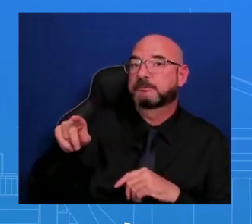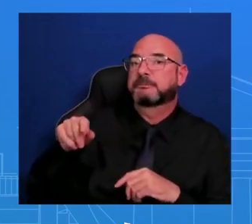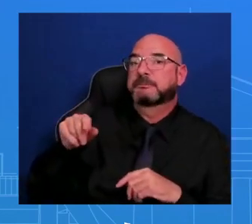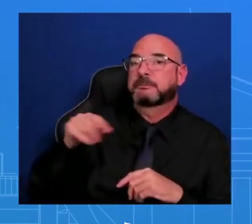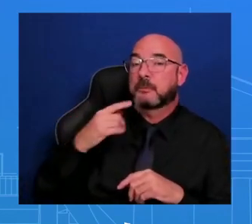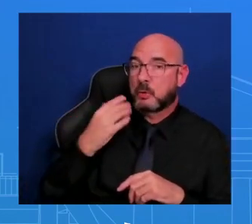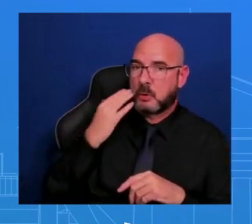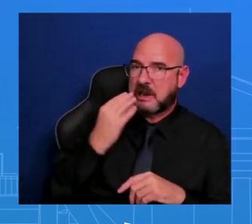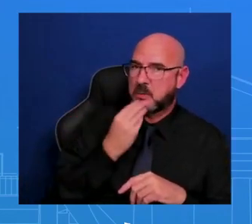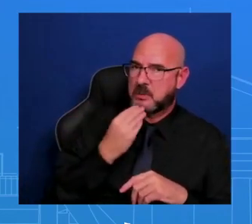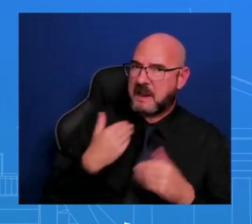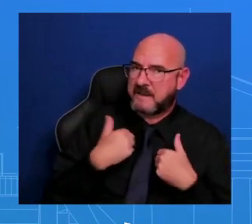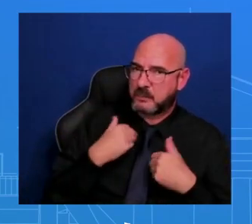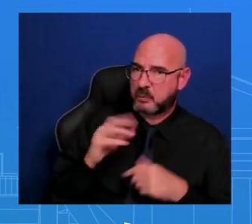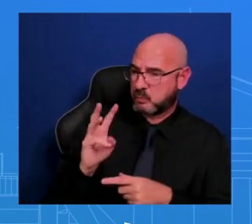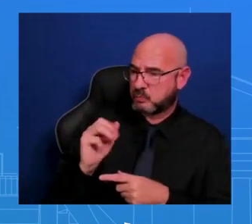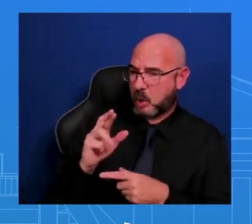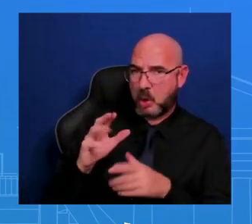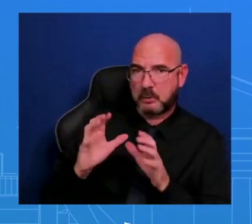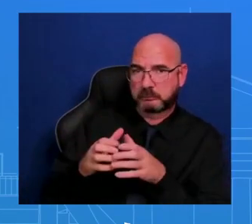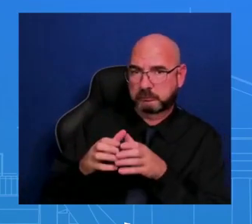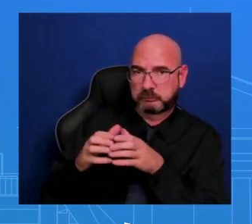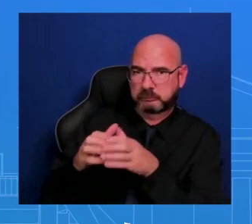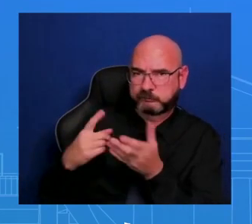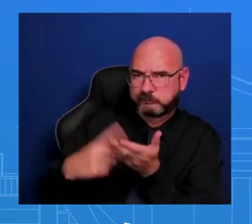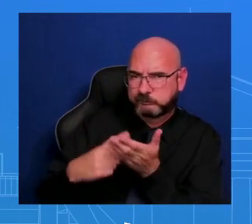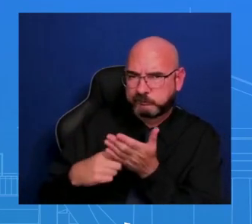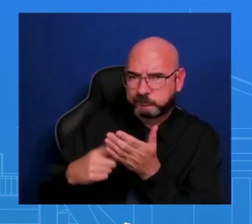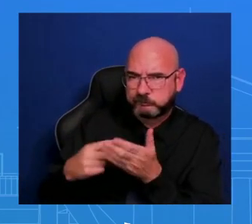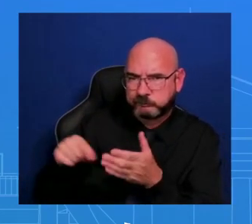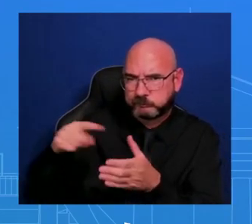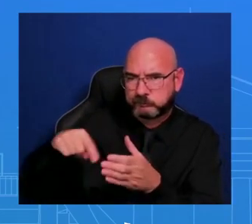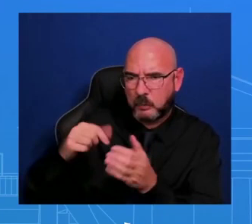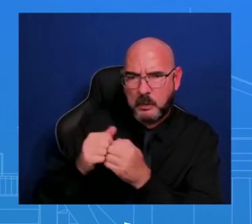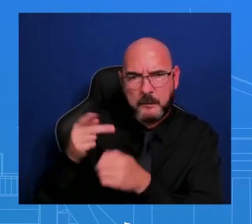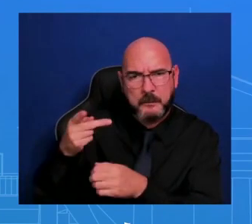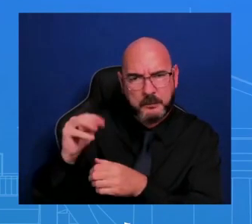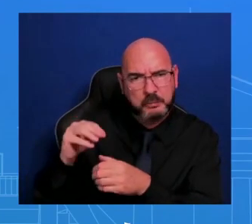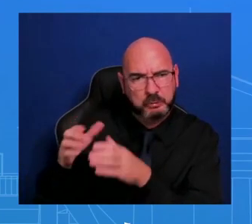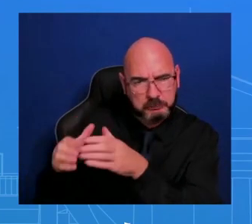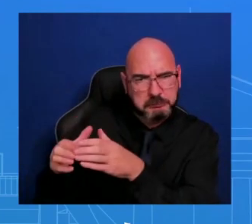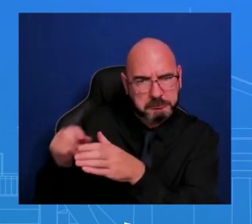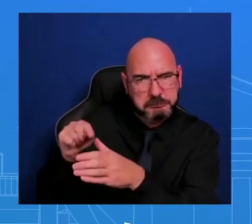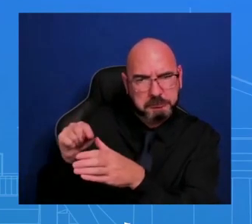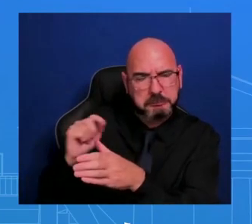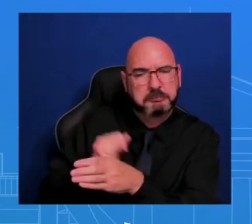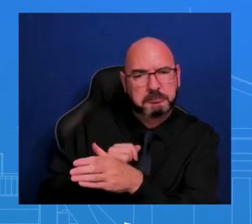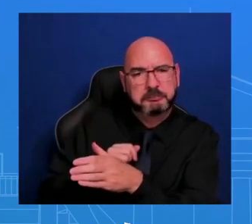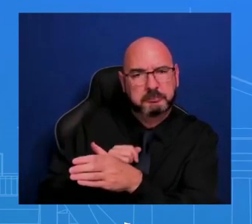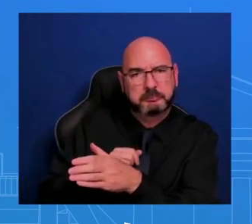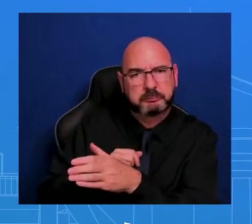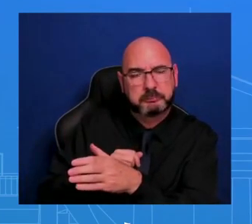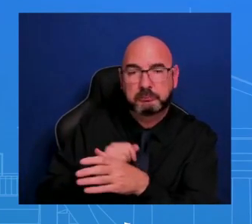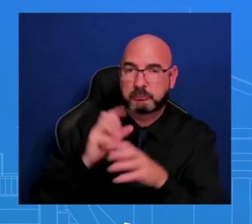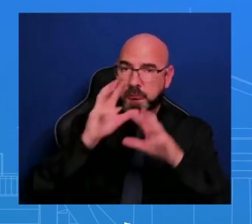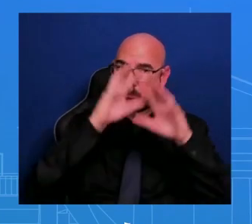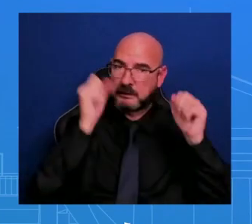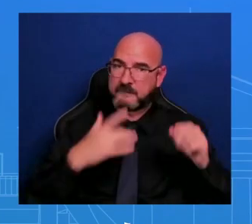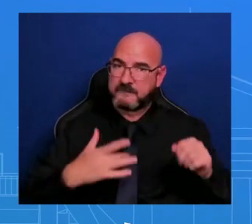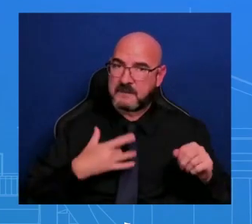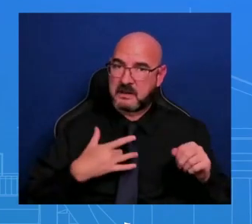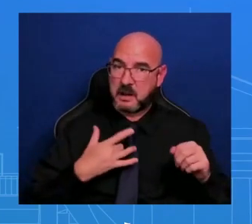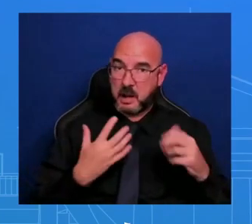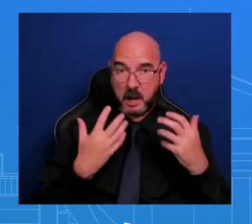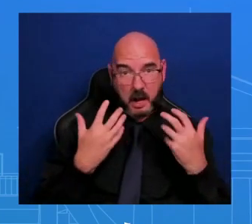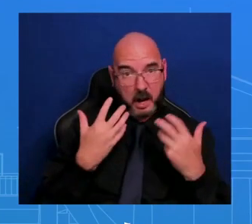spoken to members of that cabinet often, the President and Netanyahu often. Is the President confident that the Israeli War Cabinet, led by the